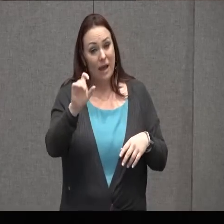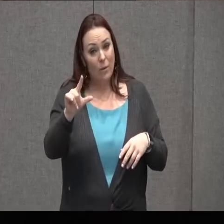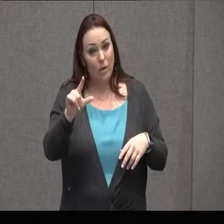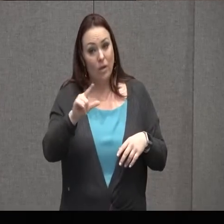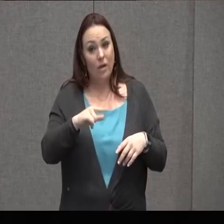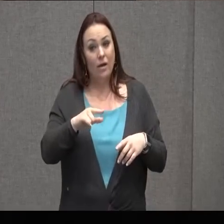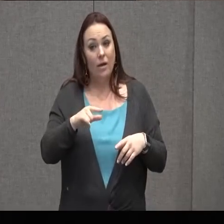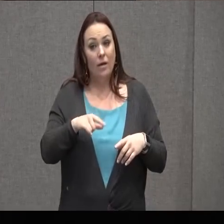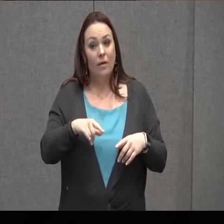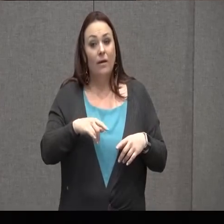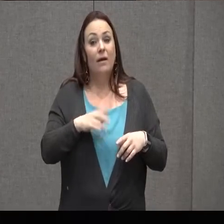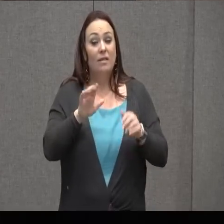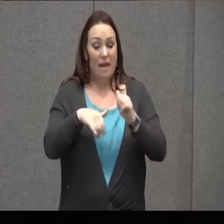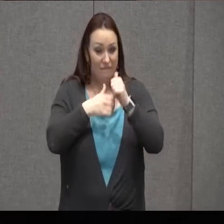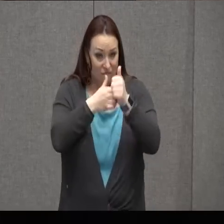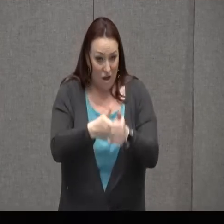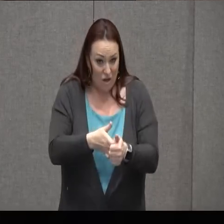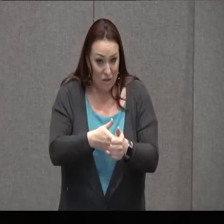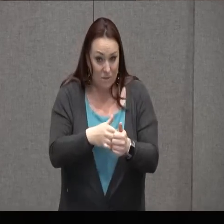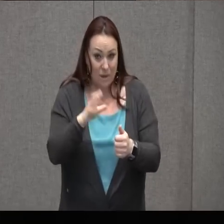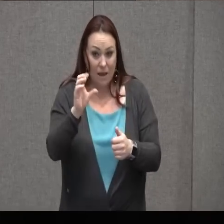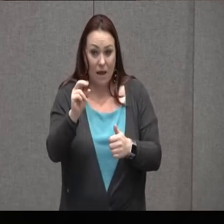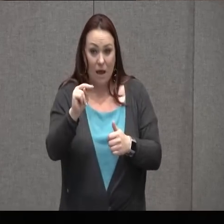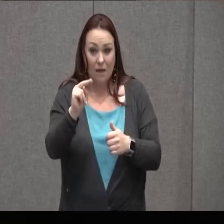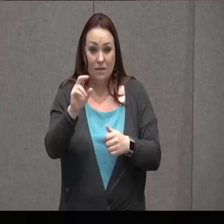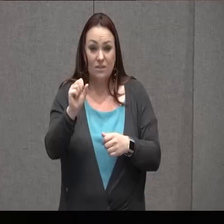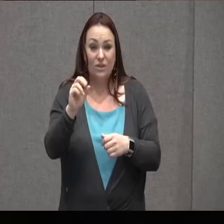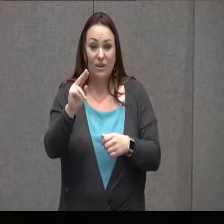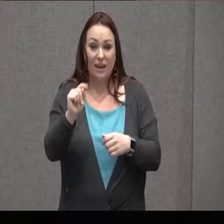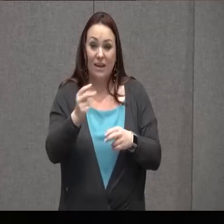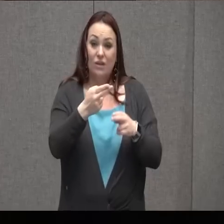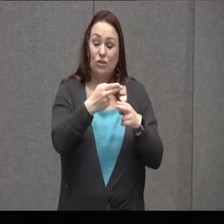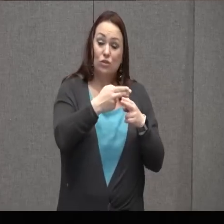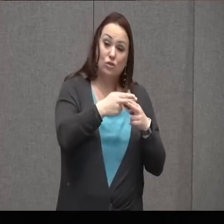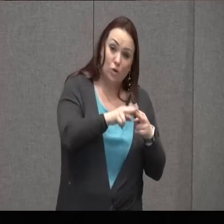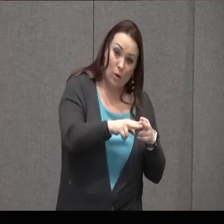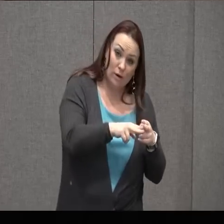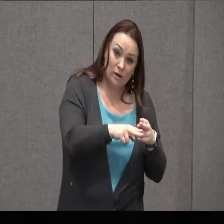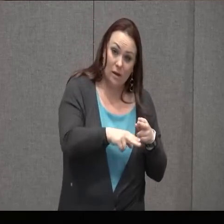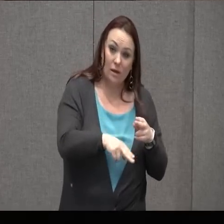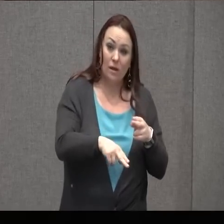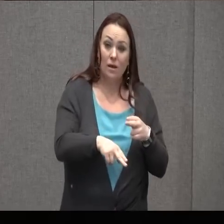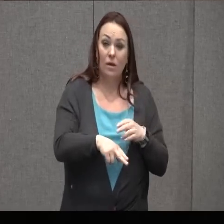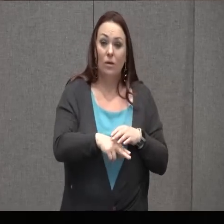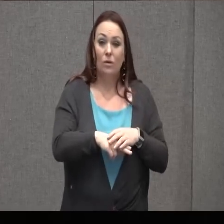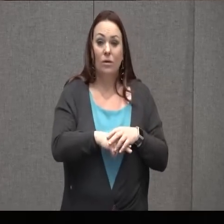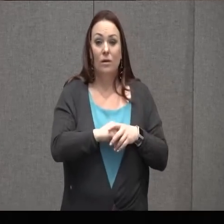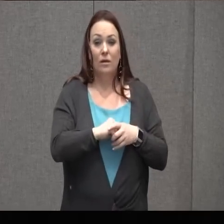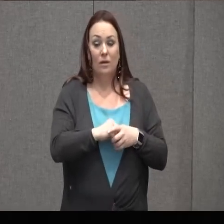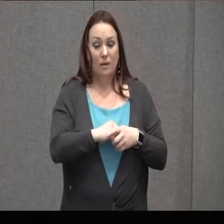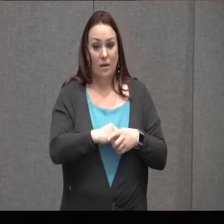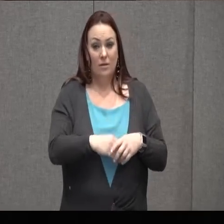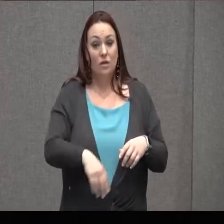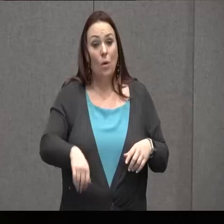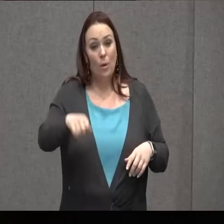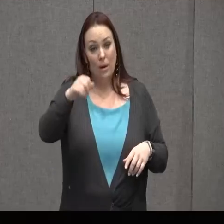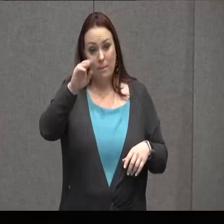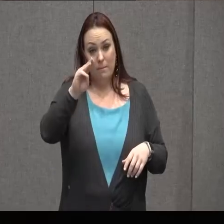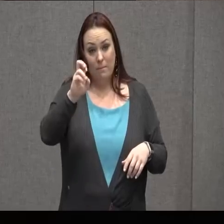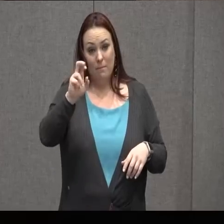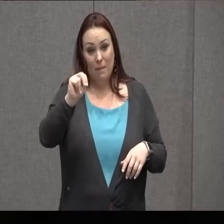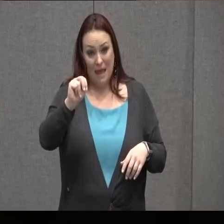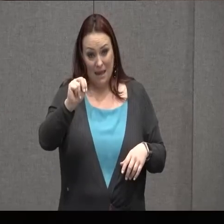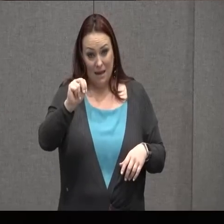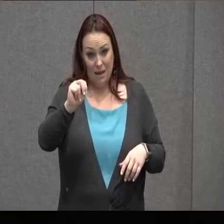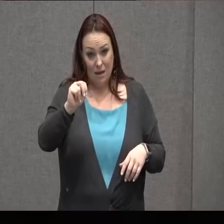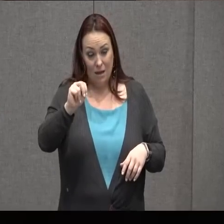this is followed by a consonant. So this is gonna be short, men, and this is open,